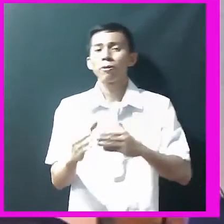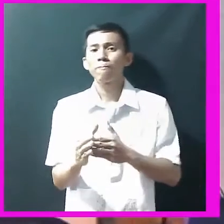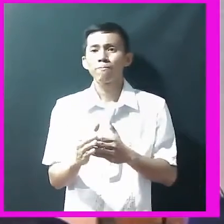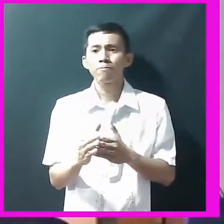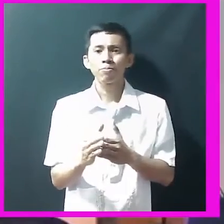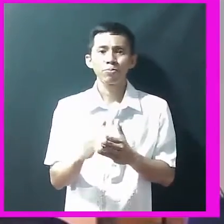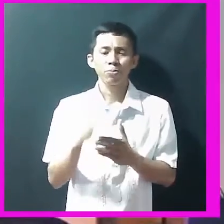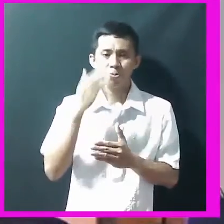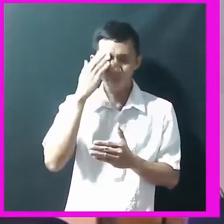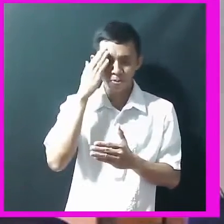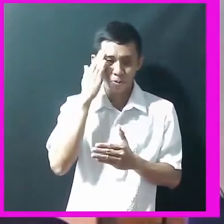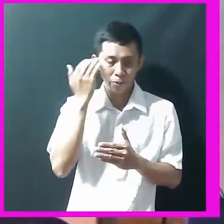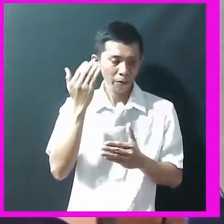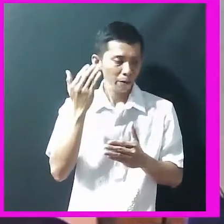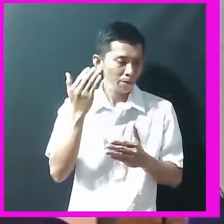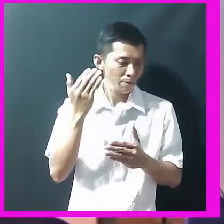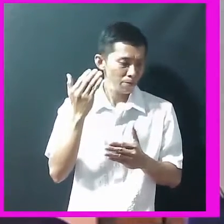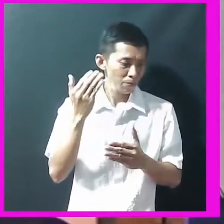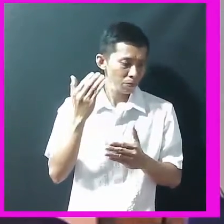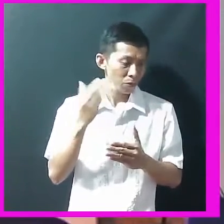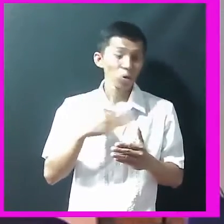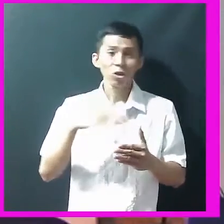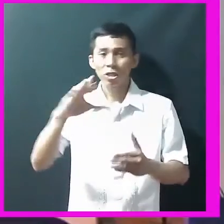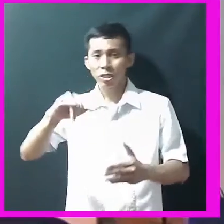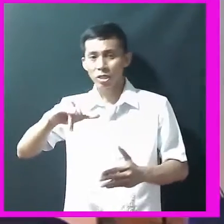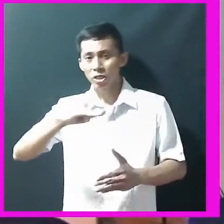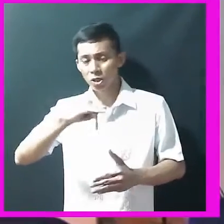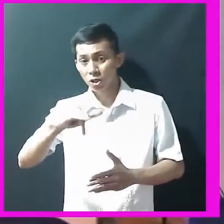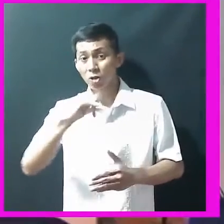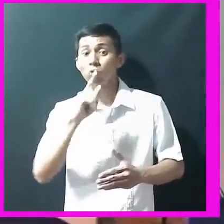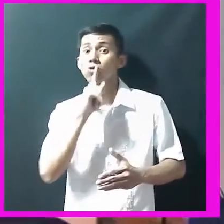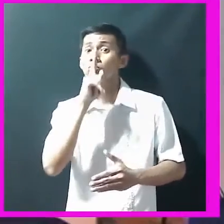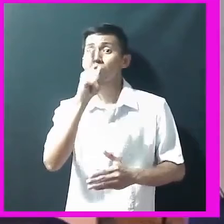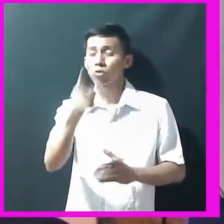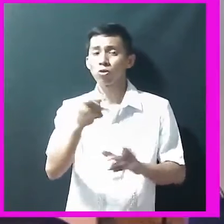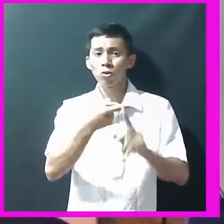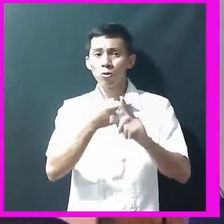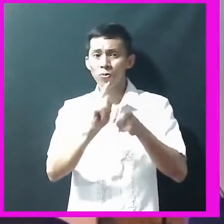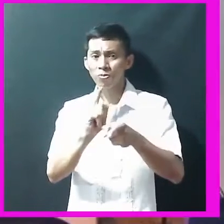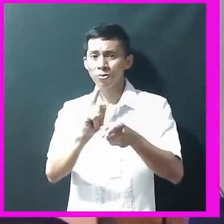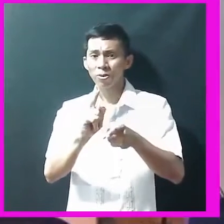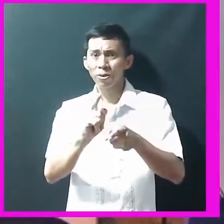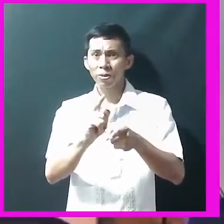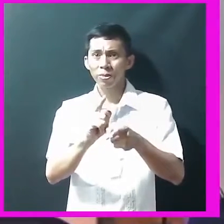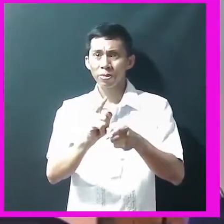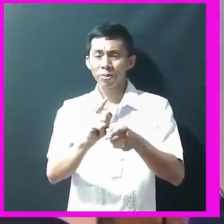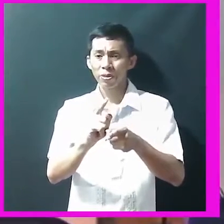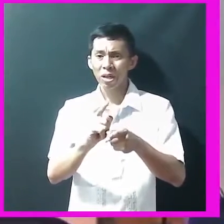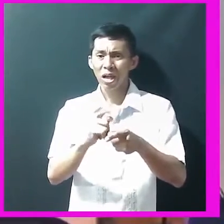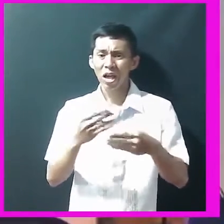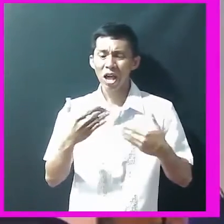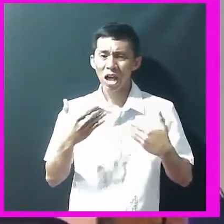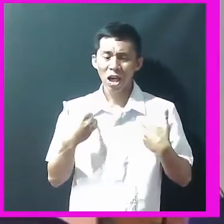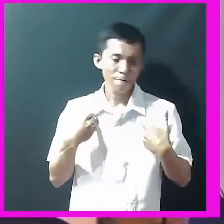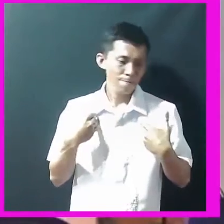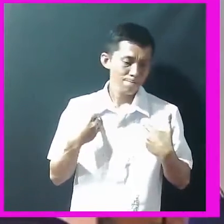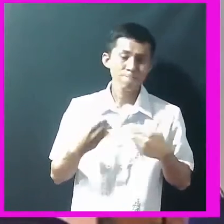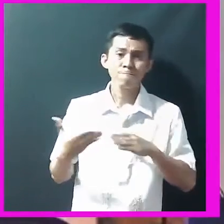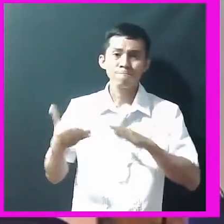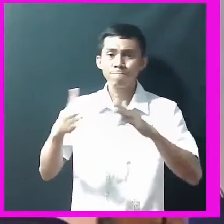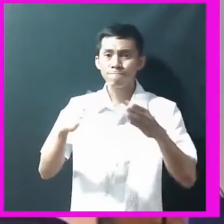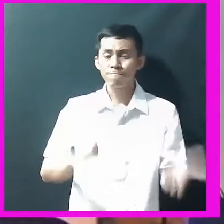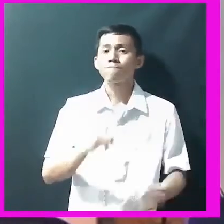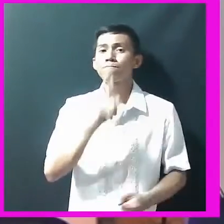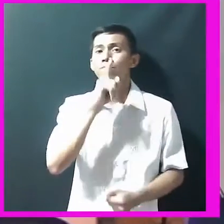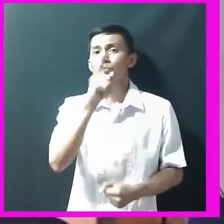event of an injury. It also considers the truth of someone's liability in an accidental death, and the